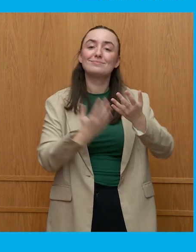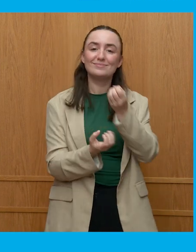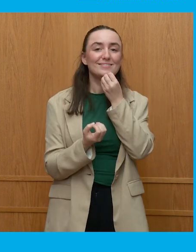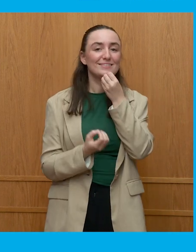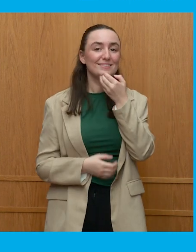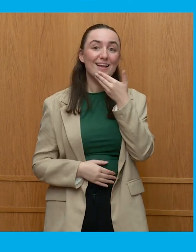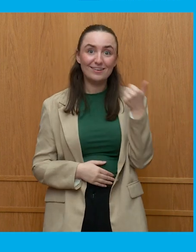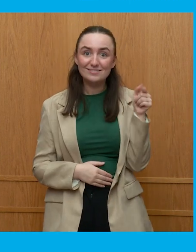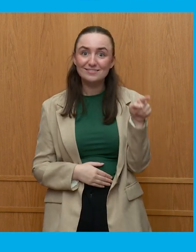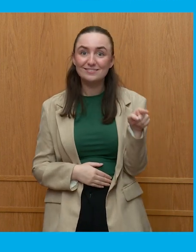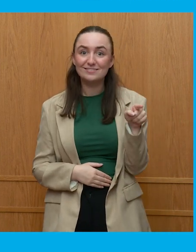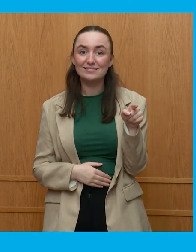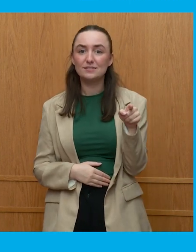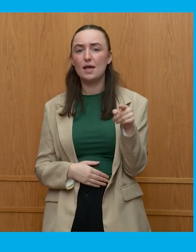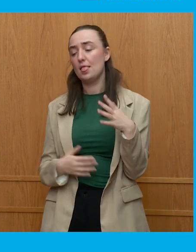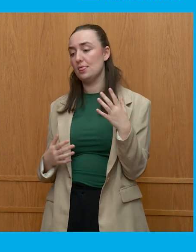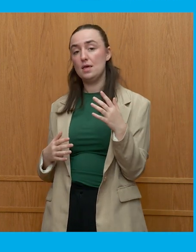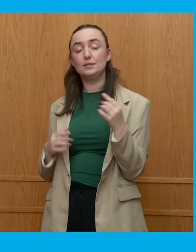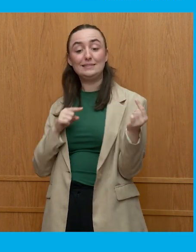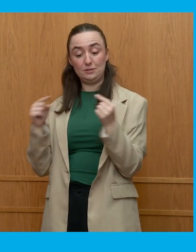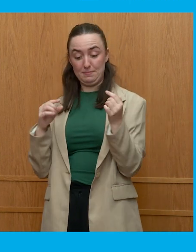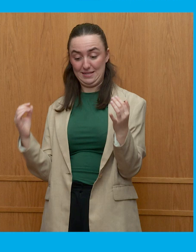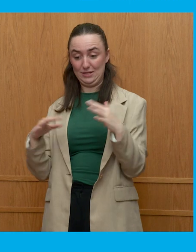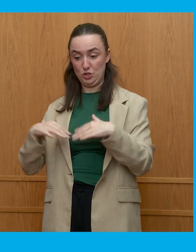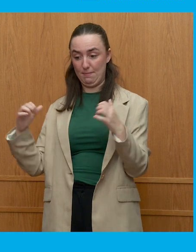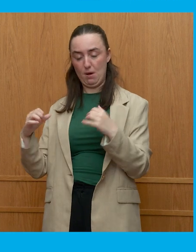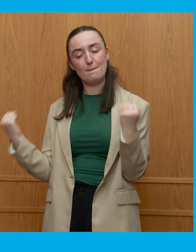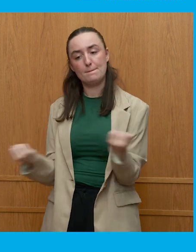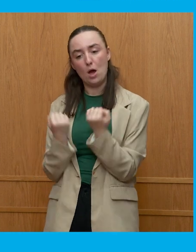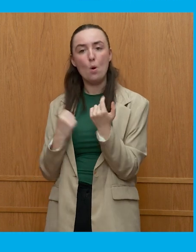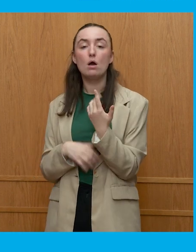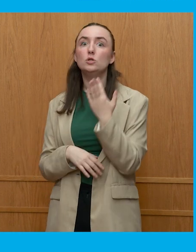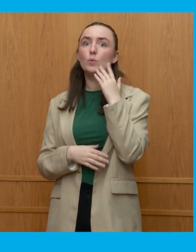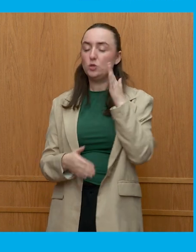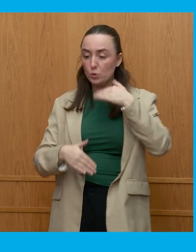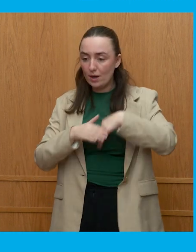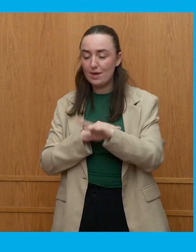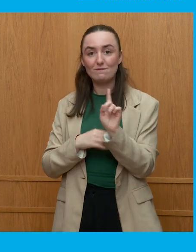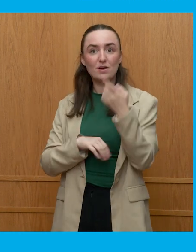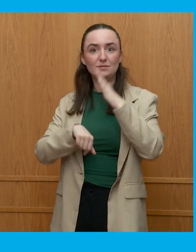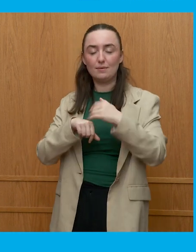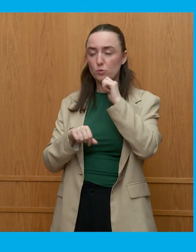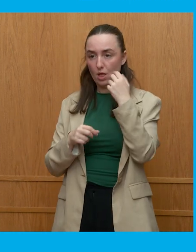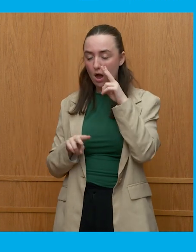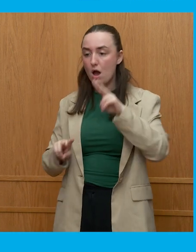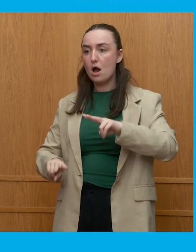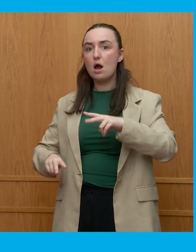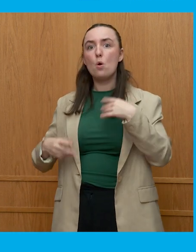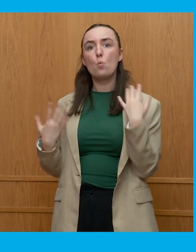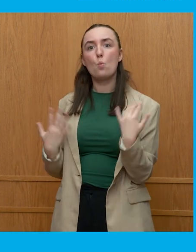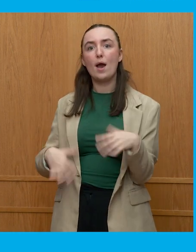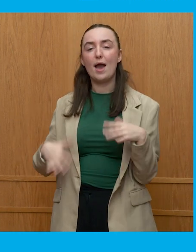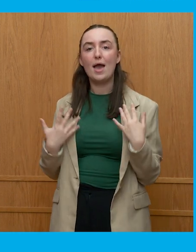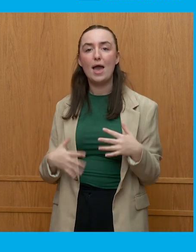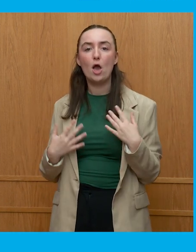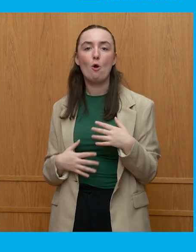the sheer power of the debating chamber. I don't think anyone who walks in there for the first time can't go wow. And I think for many of us who were lucky enough to be in on that first day when